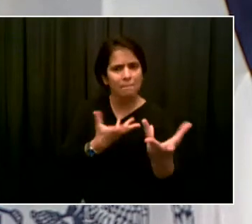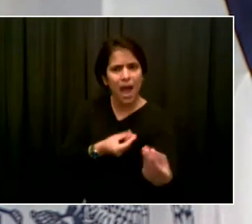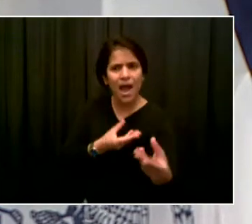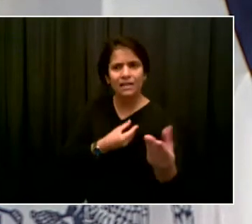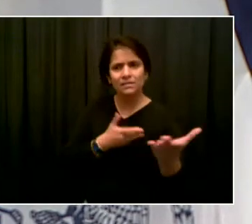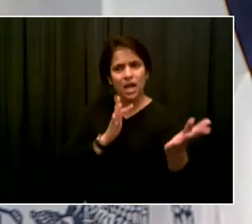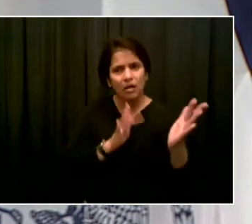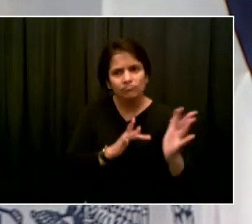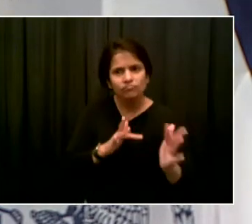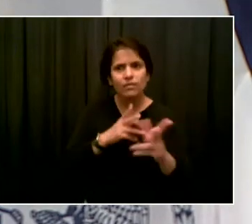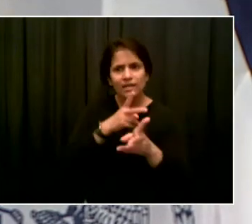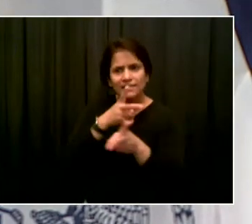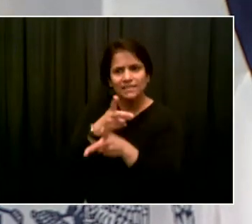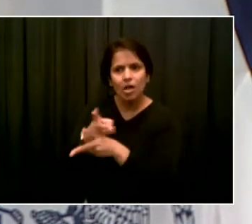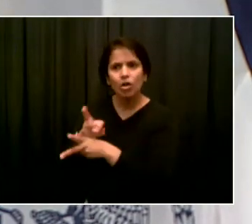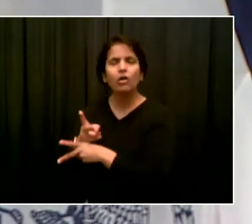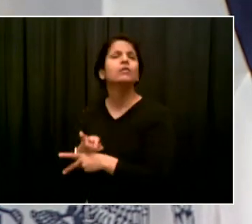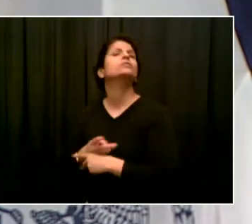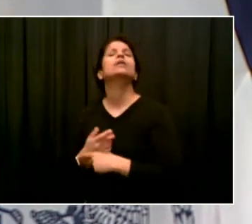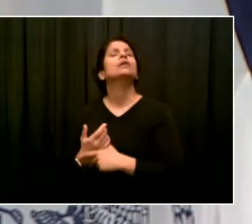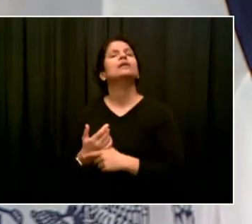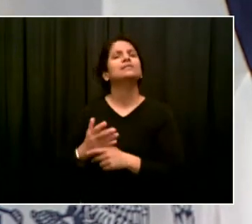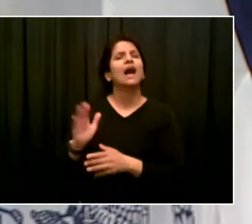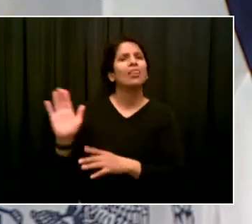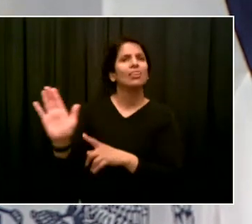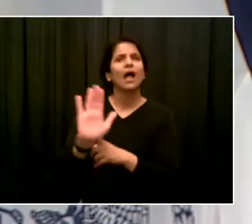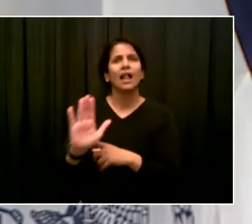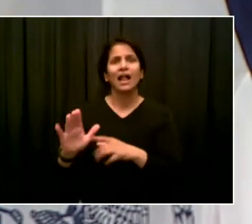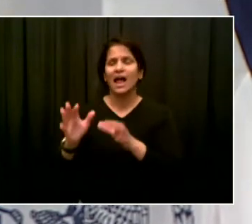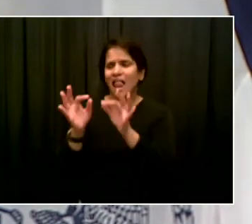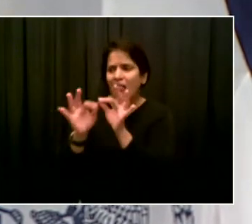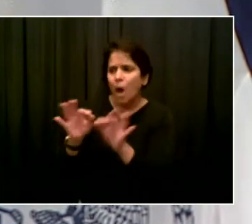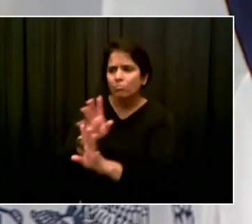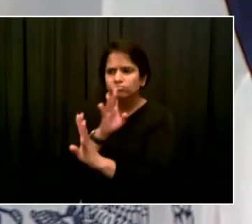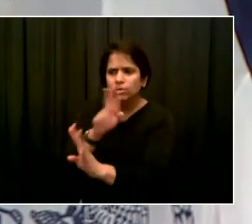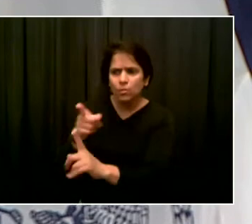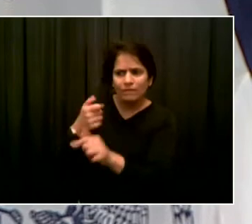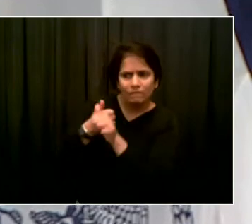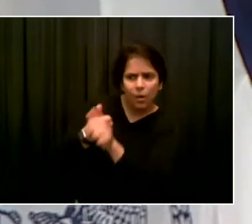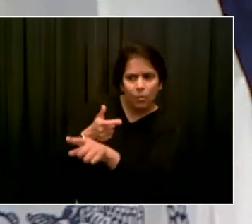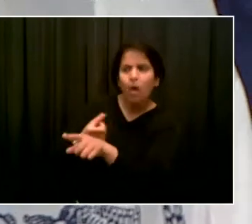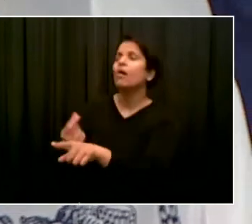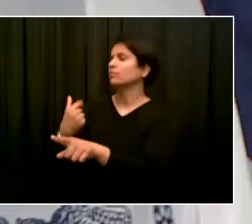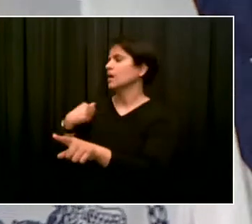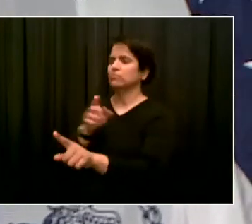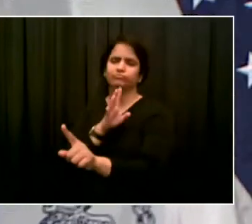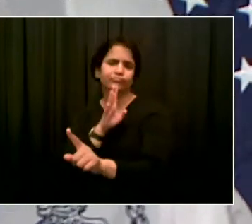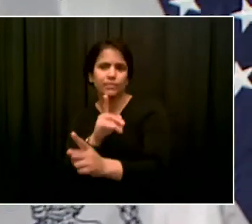This will make a huge difference. This is how we create a recovery for all of us. Thank you, everybody.